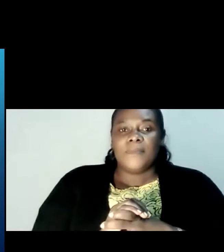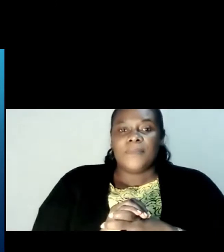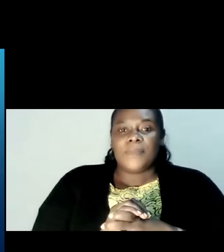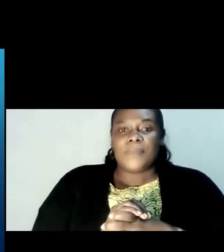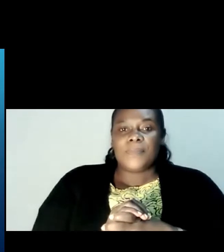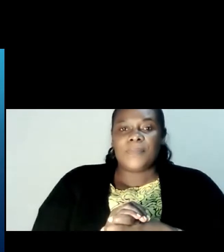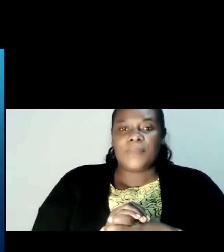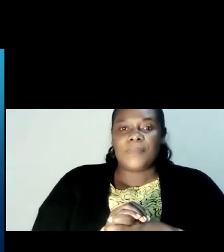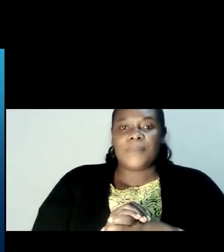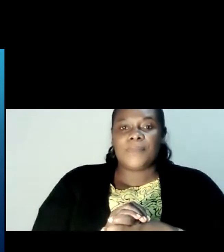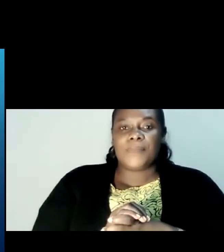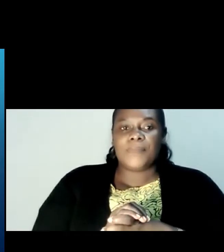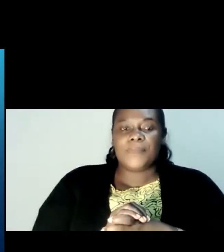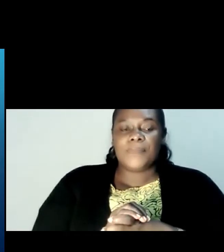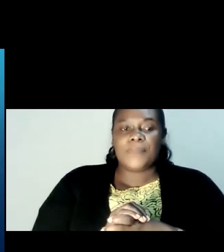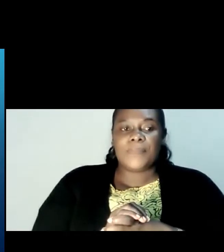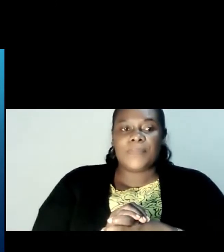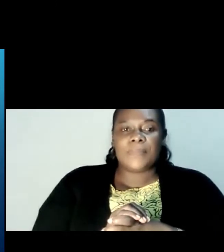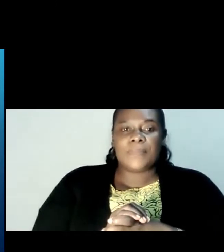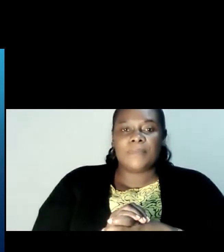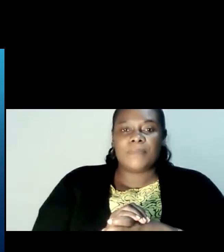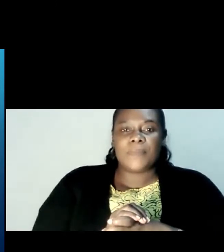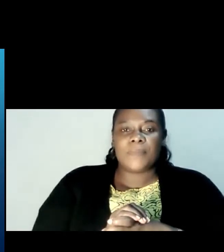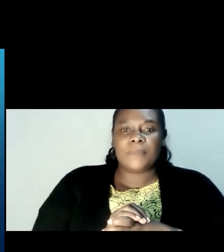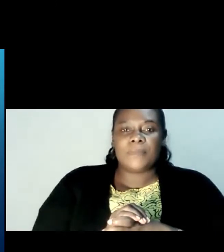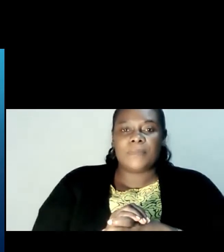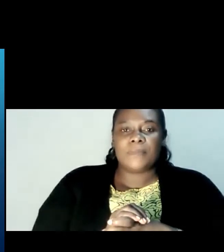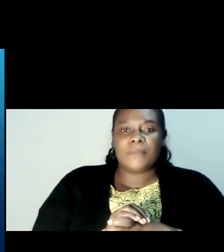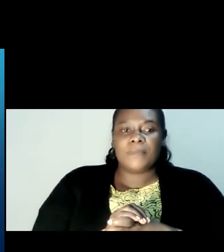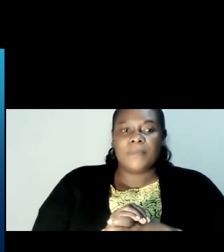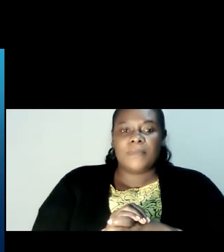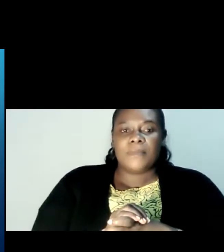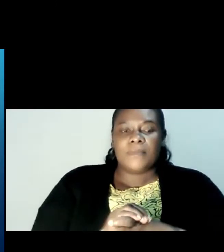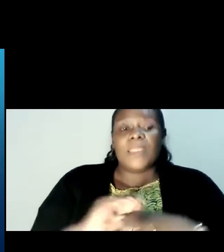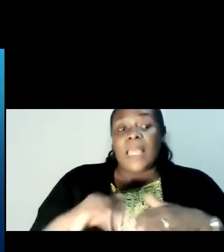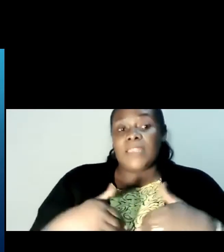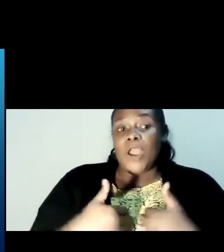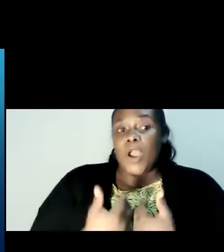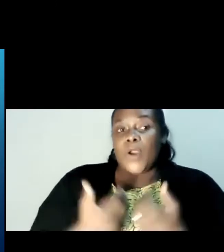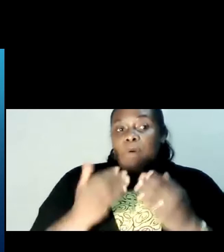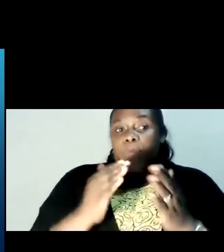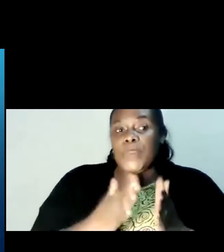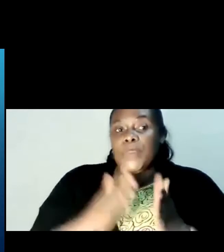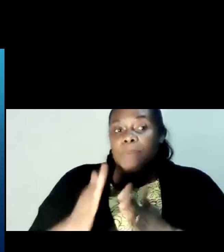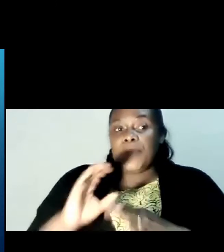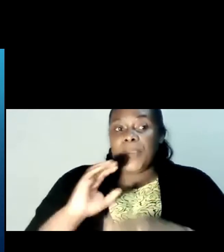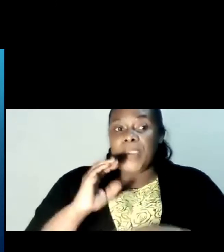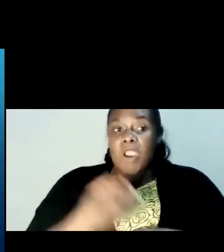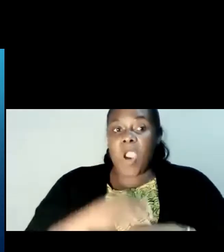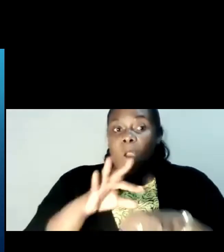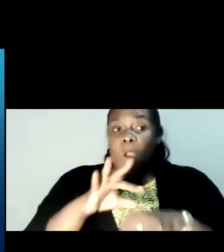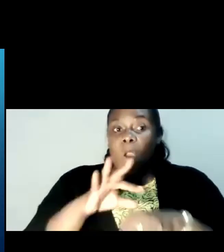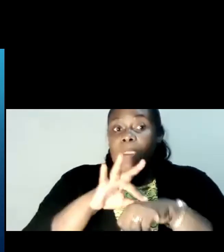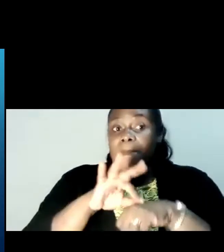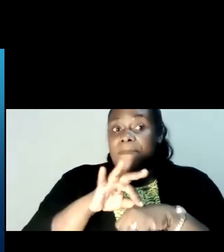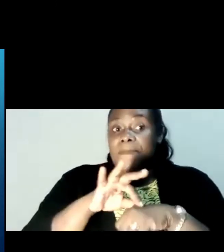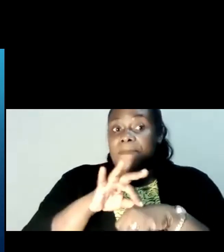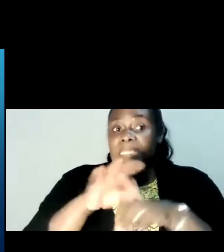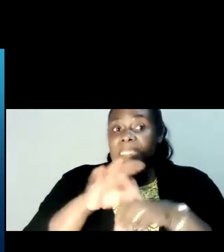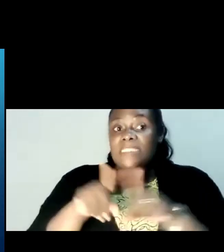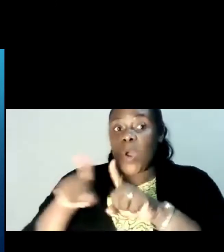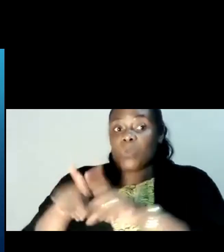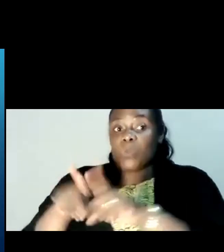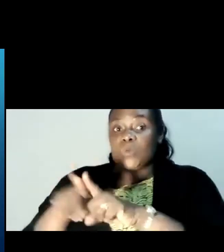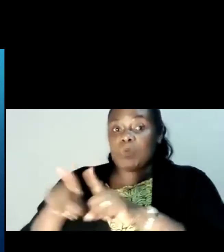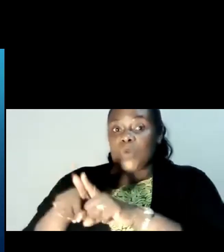of food that we like to eat, and the way that we prepare our meats as well. And a lot of that gets stored as fat, and that